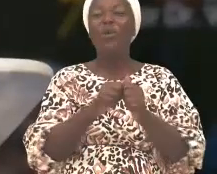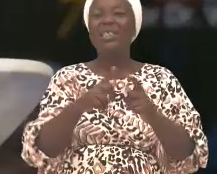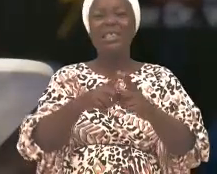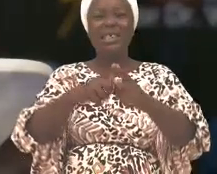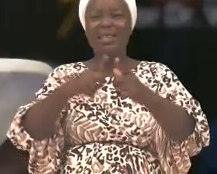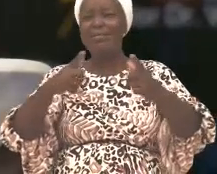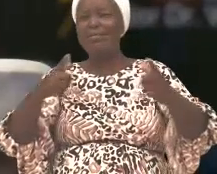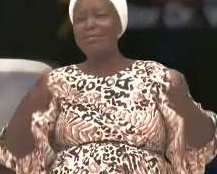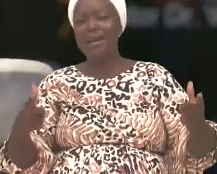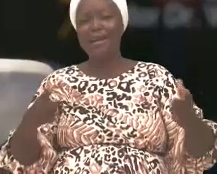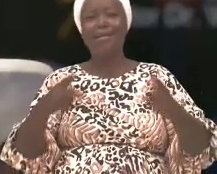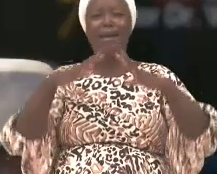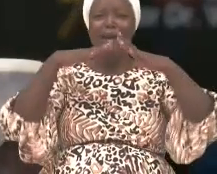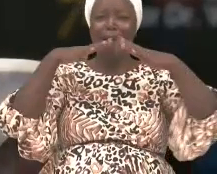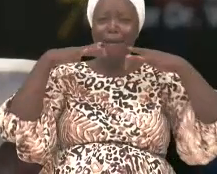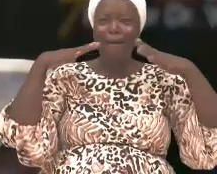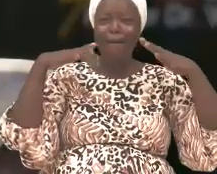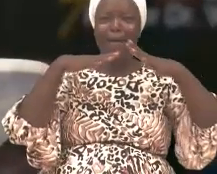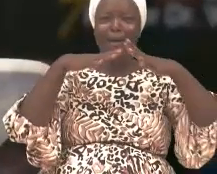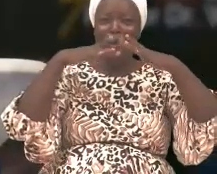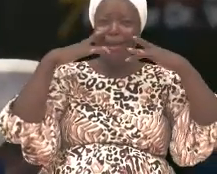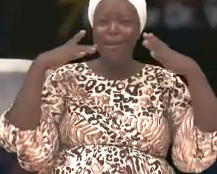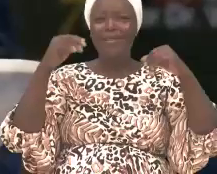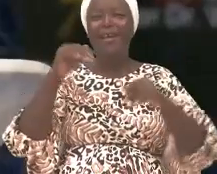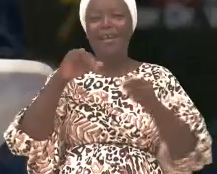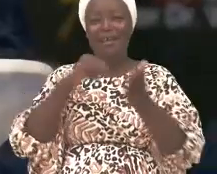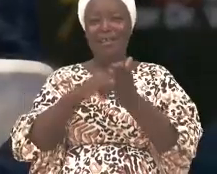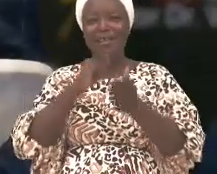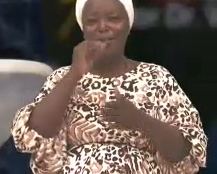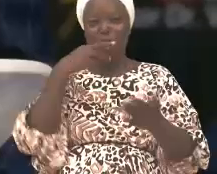laughter. It is well with you.